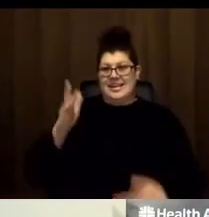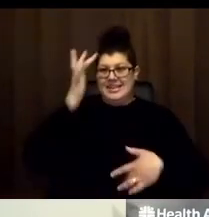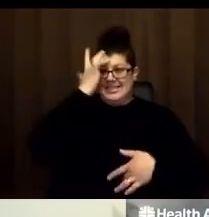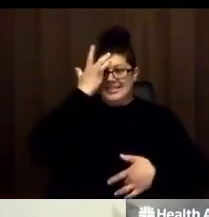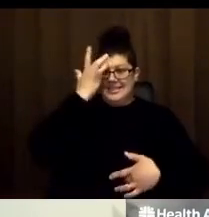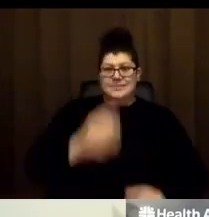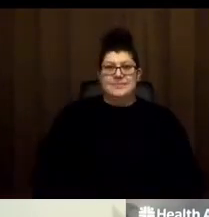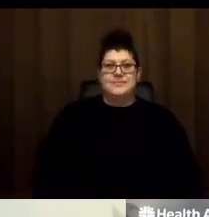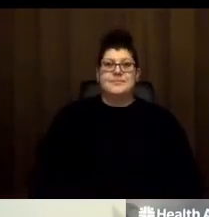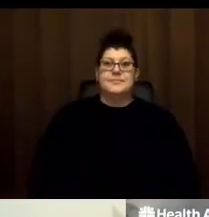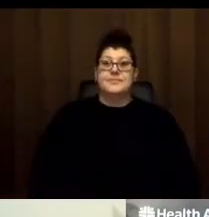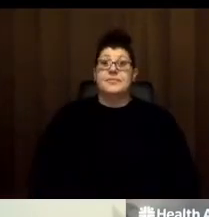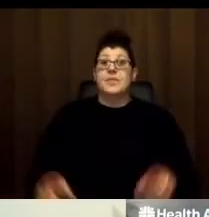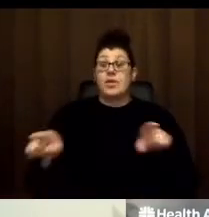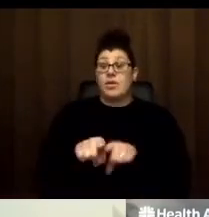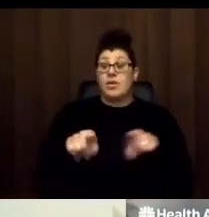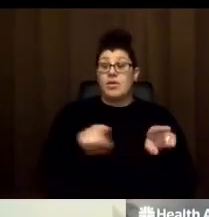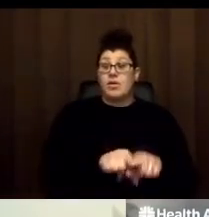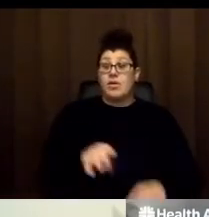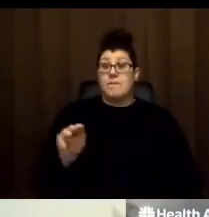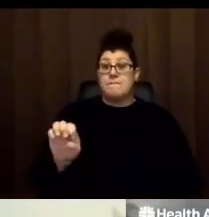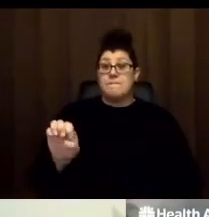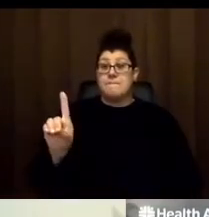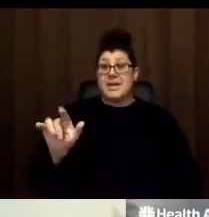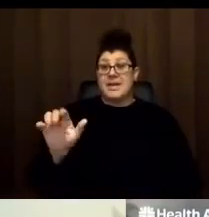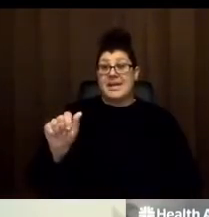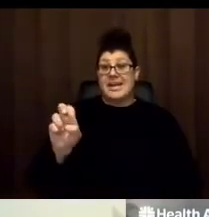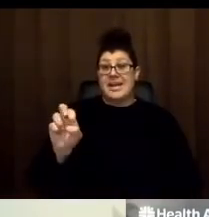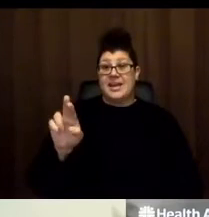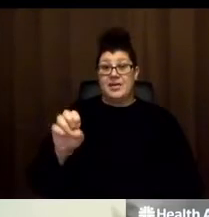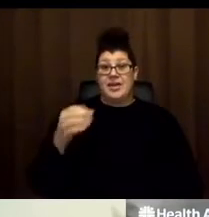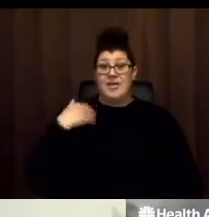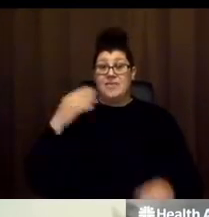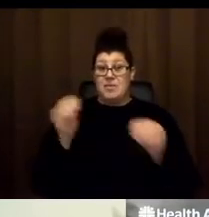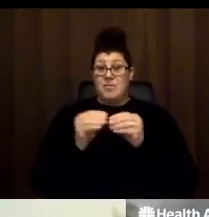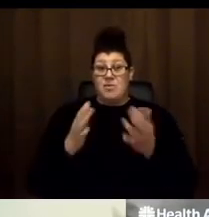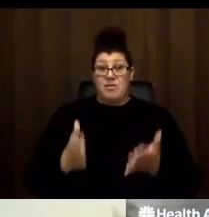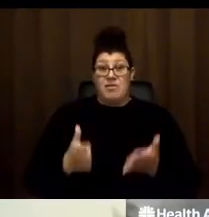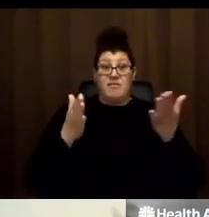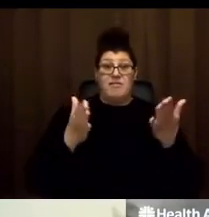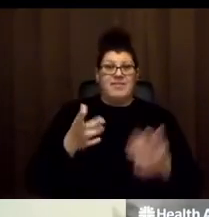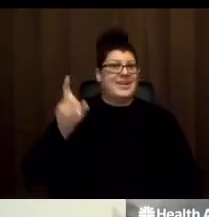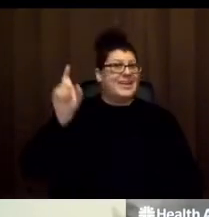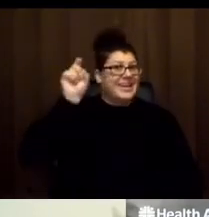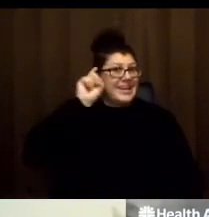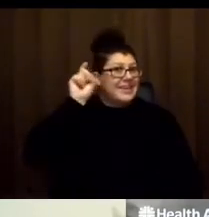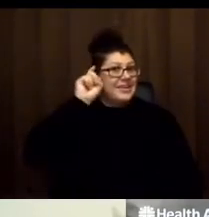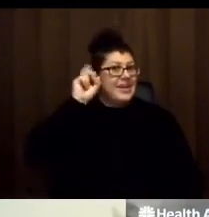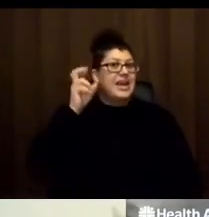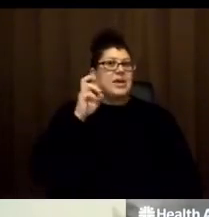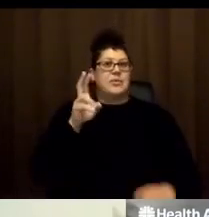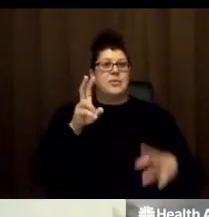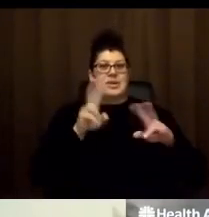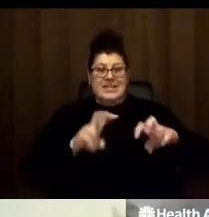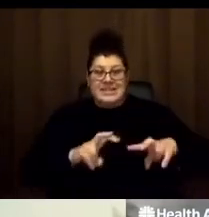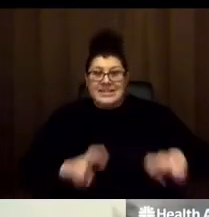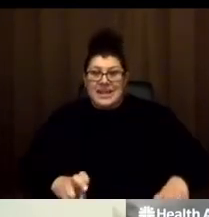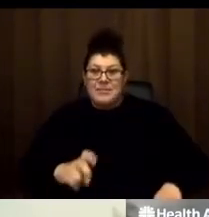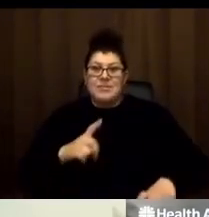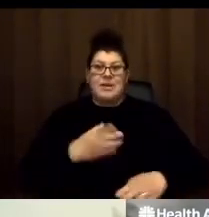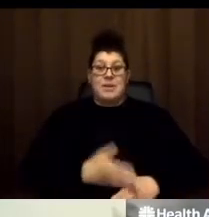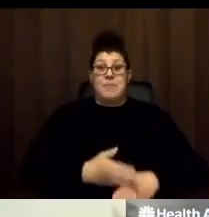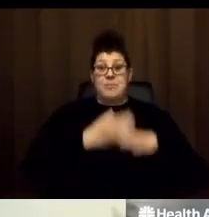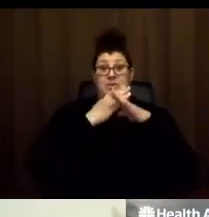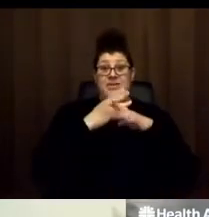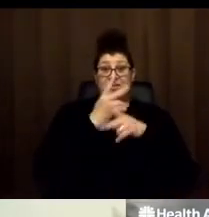Again, Medicare Advantage plans offer extras. If you see on the screen here, hearing aid and exam benefits, preventative care benefits, some